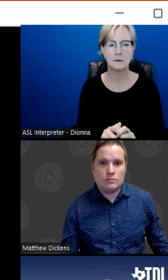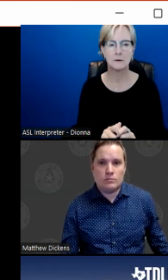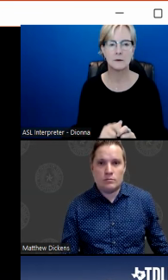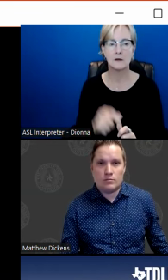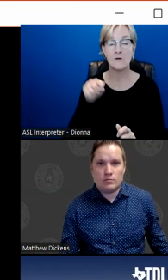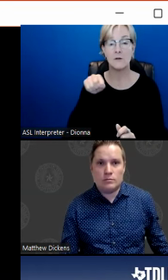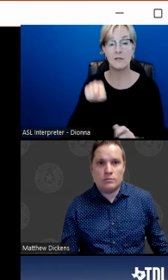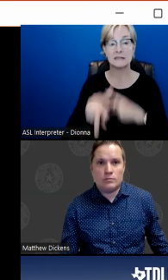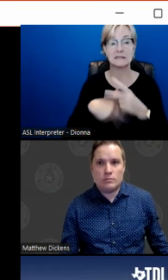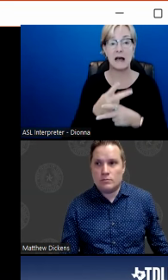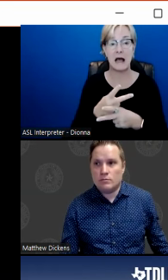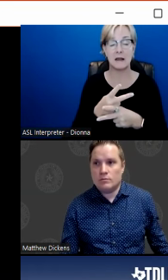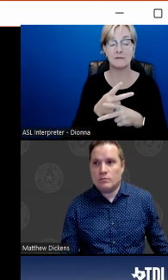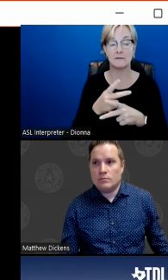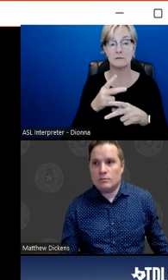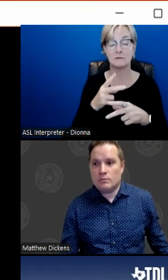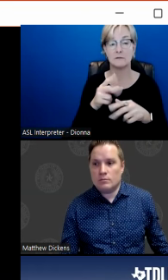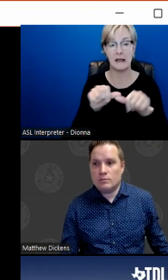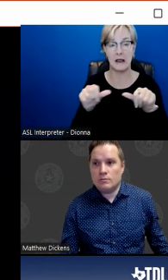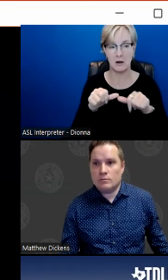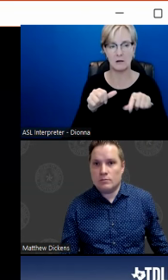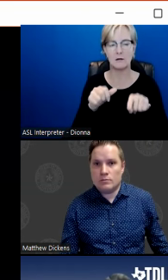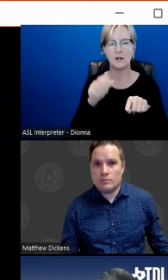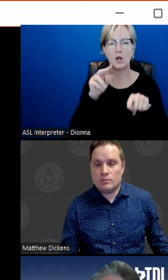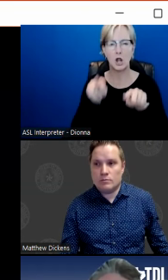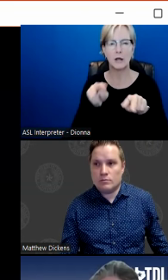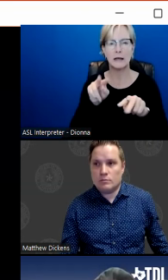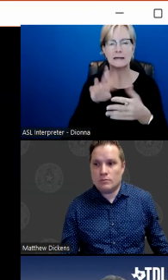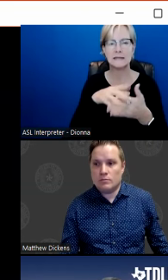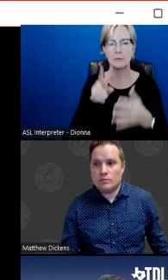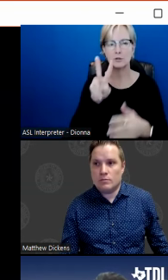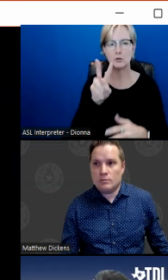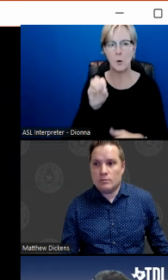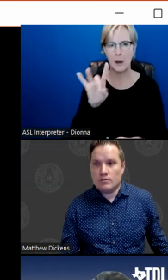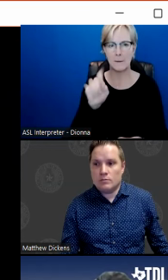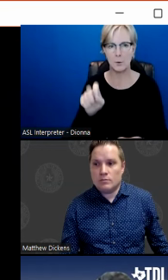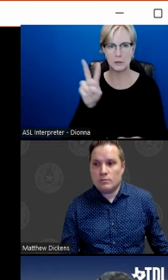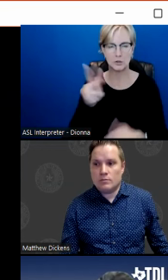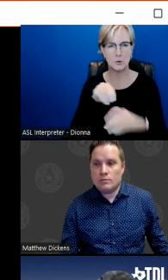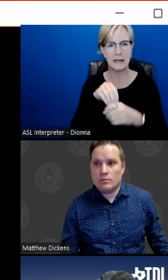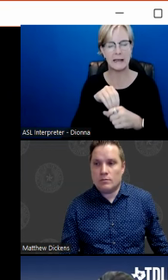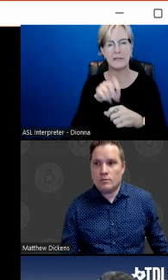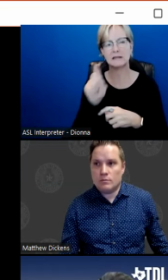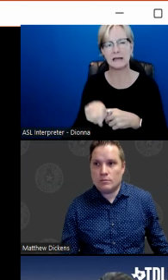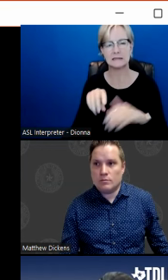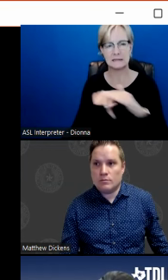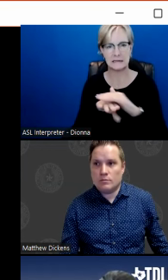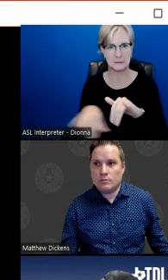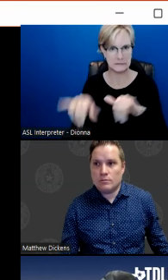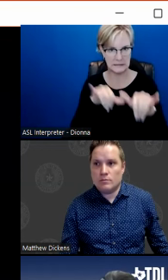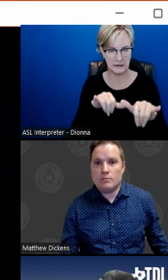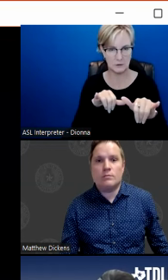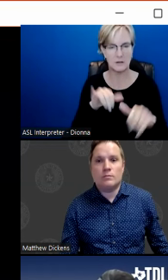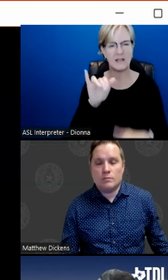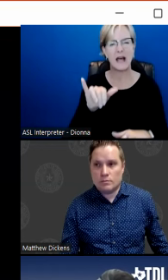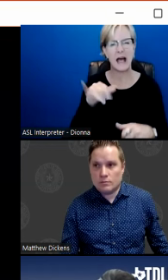For these kind of facilities, you're actually going to go to table 208.2 in the Texas Accessibility Standards. And that'll